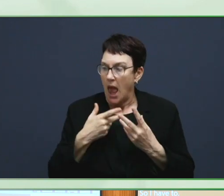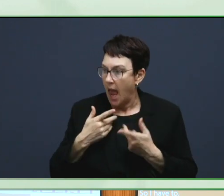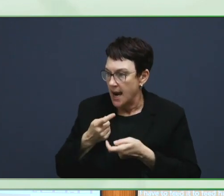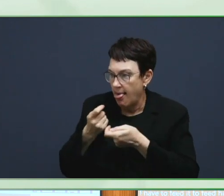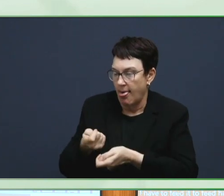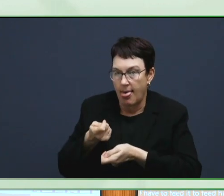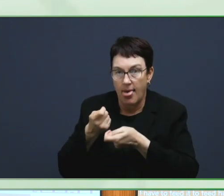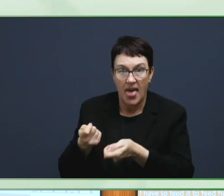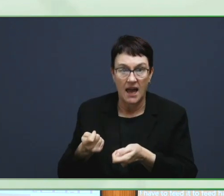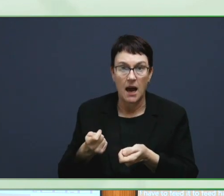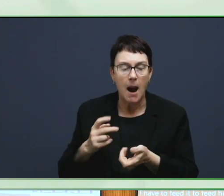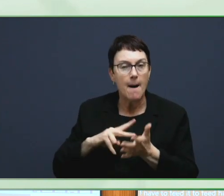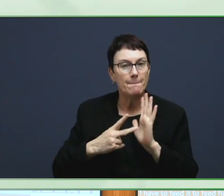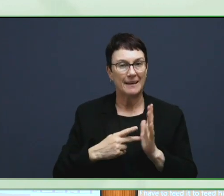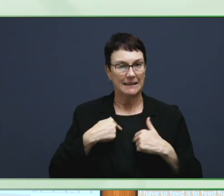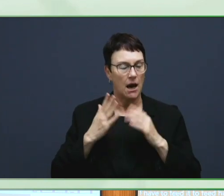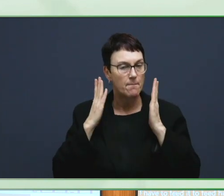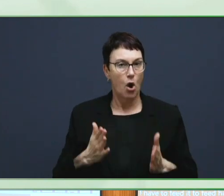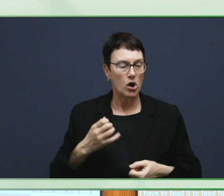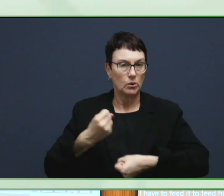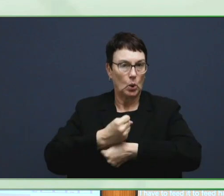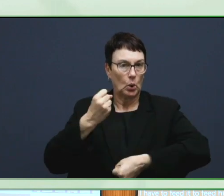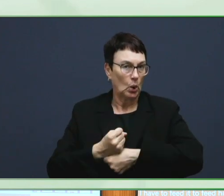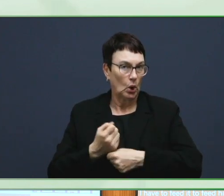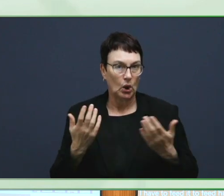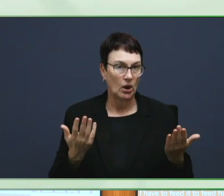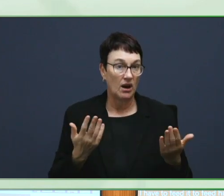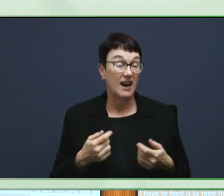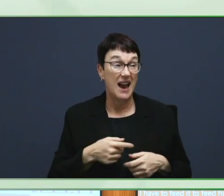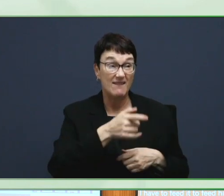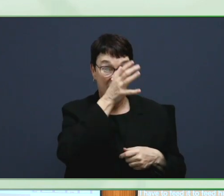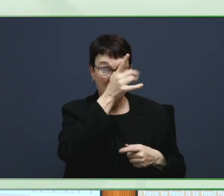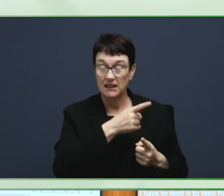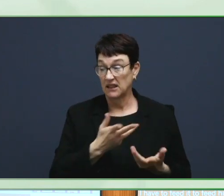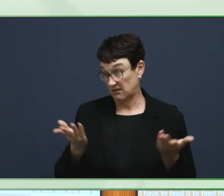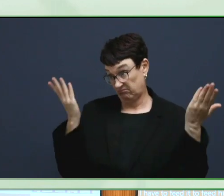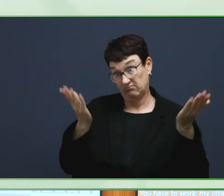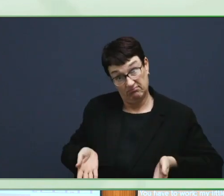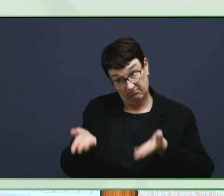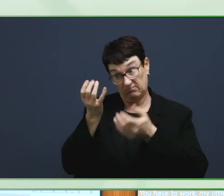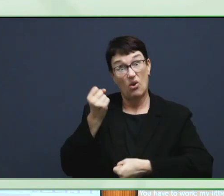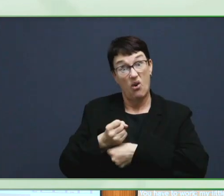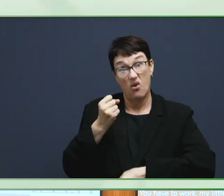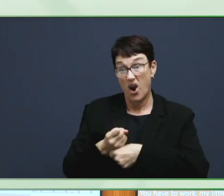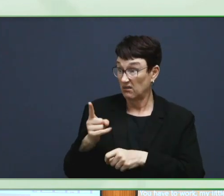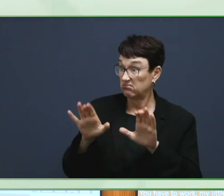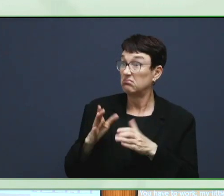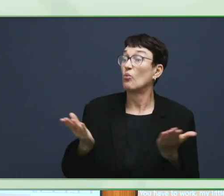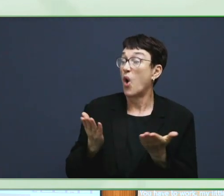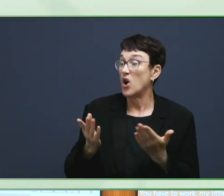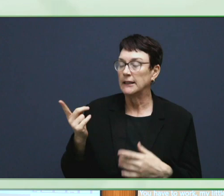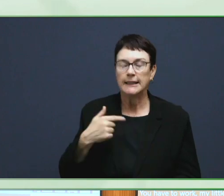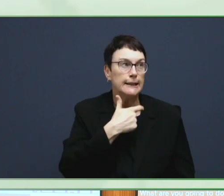to work. My little lady told me, my father, what are you going to do? Well, I like